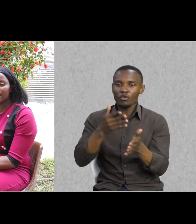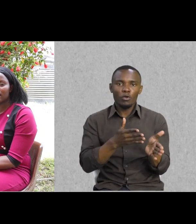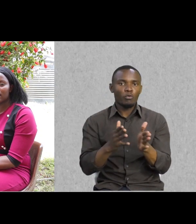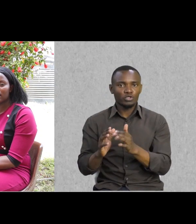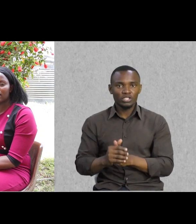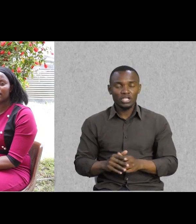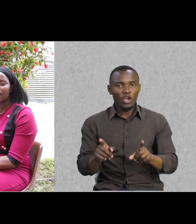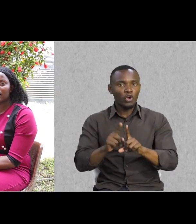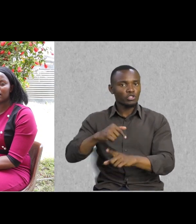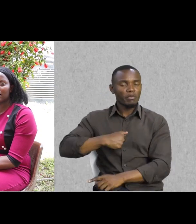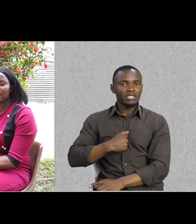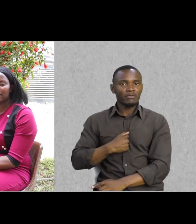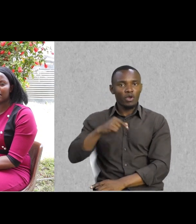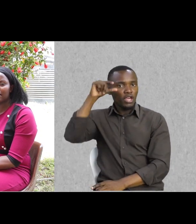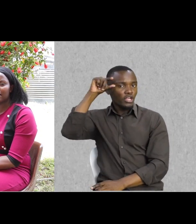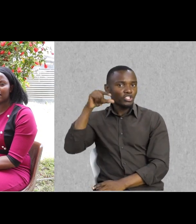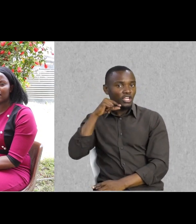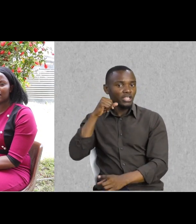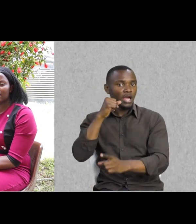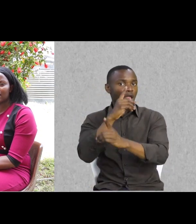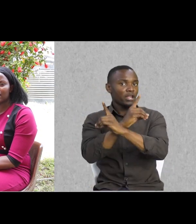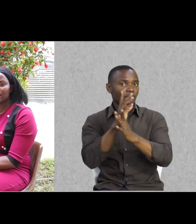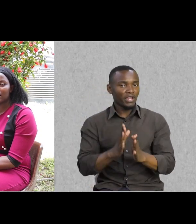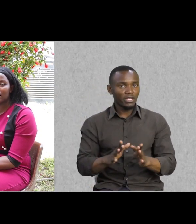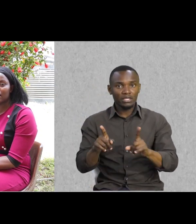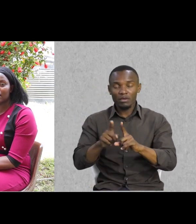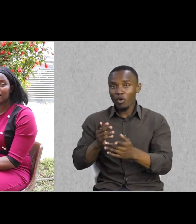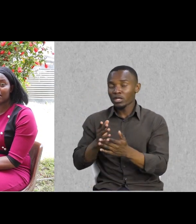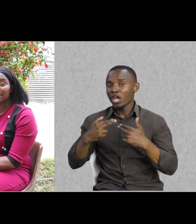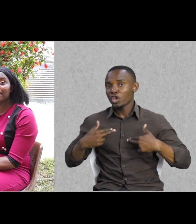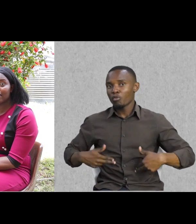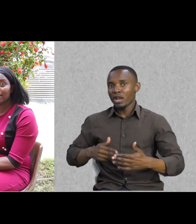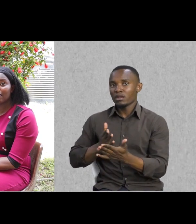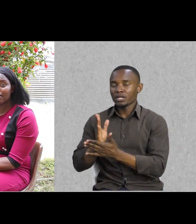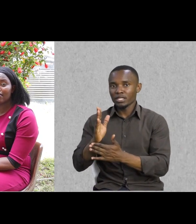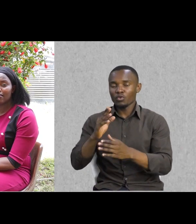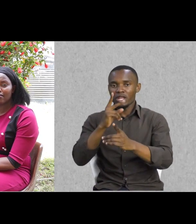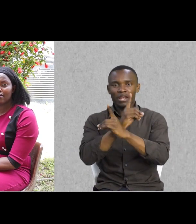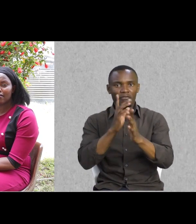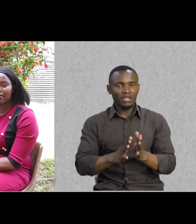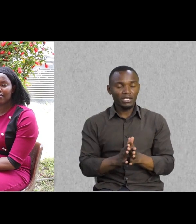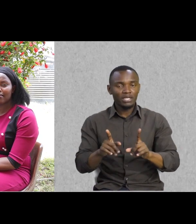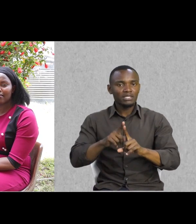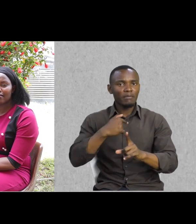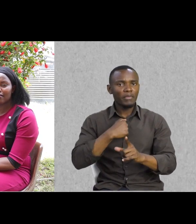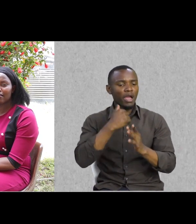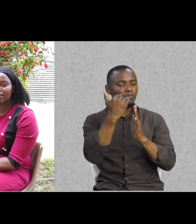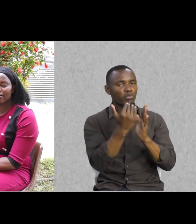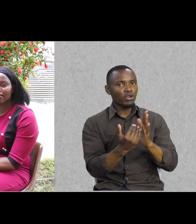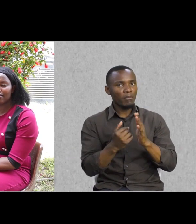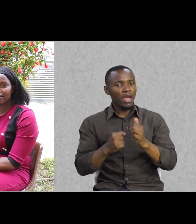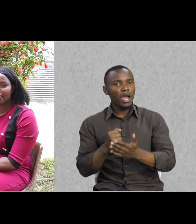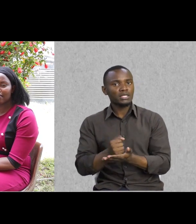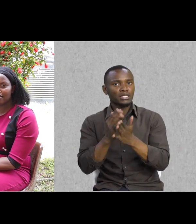I'm also a gender defender and a human rights defender, and I'll also work as the program's assistant with